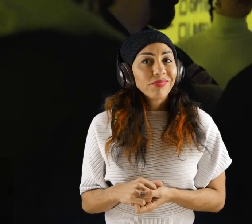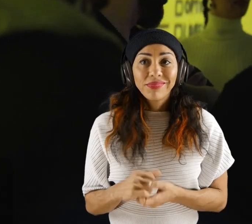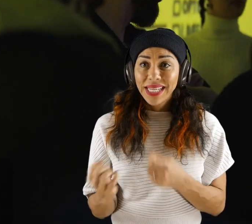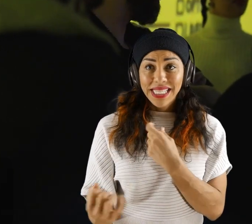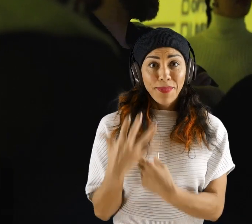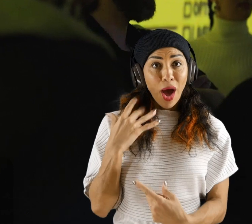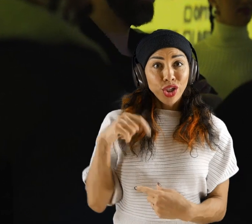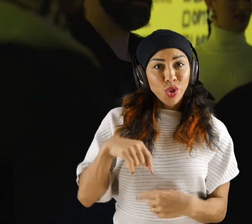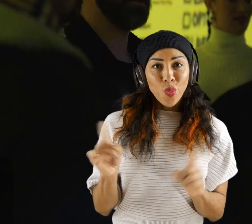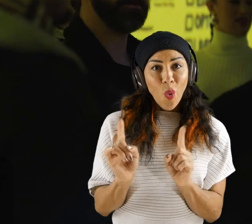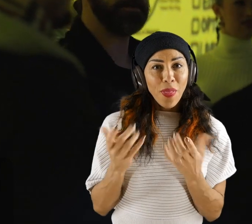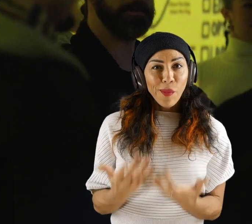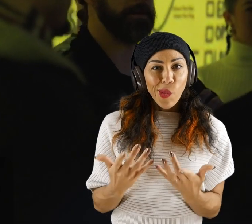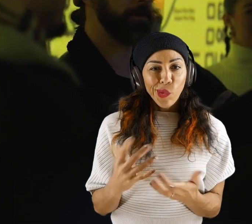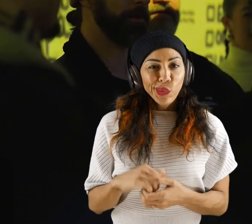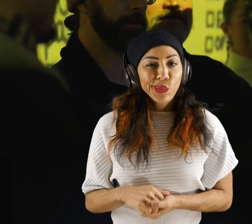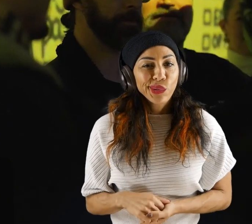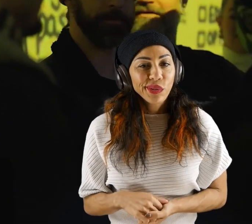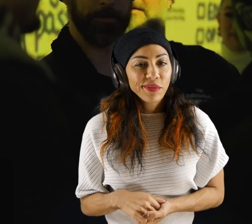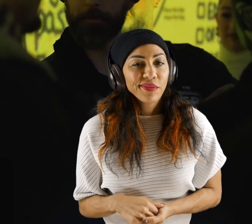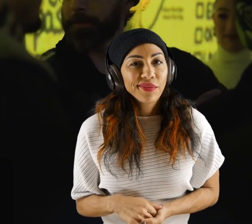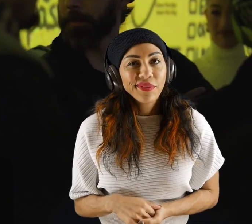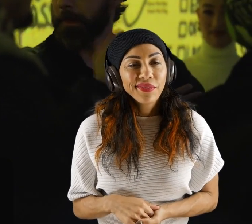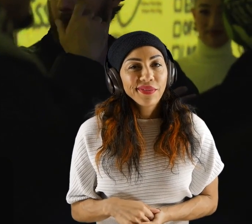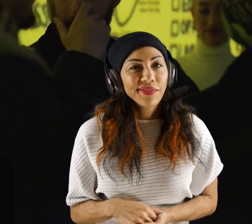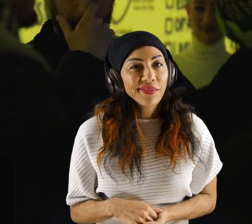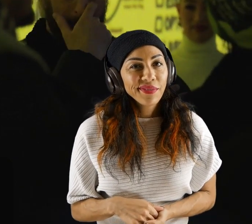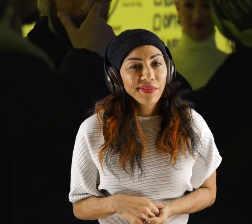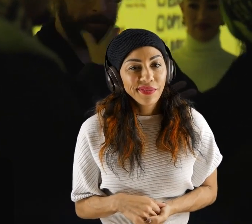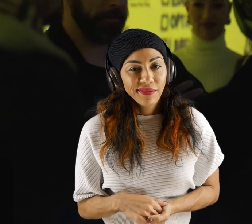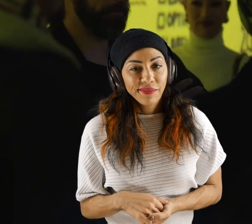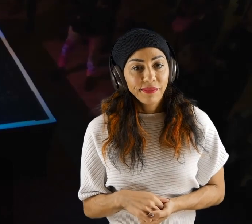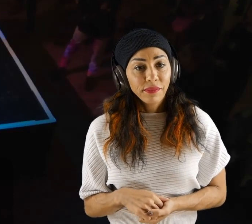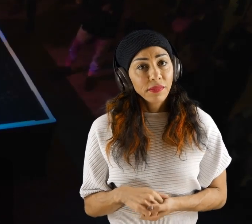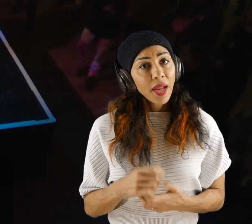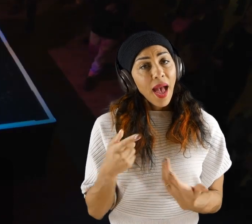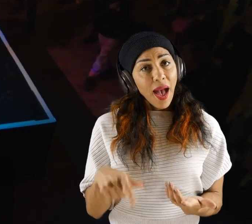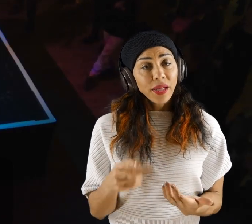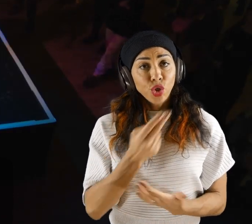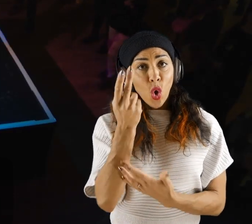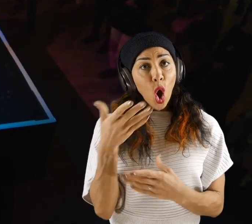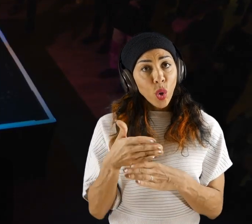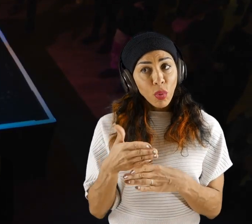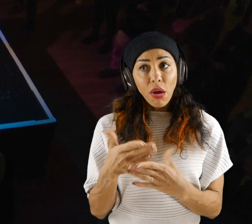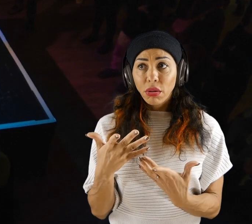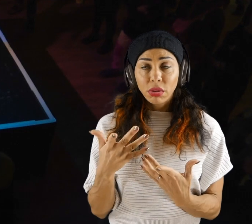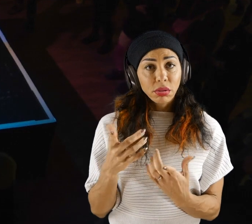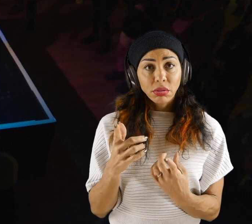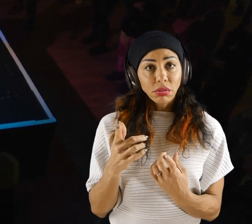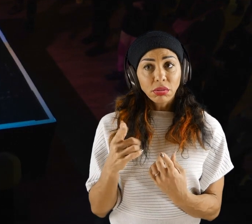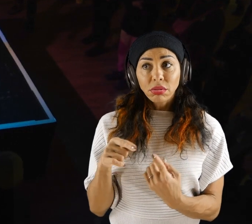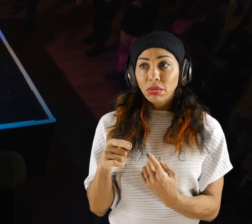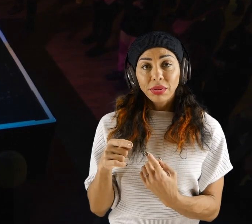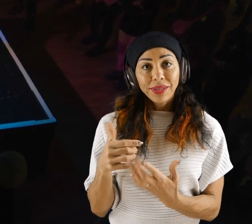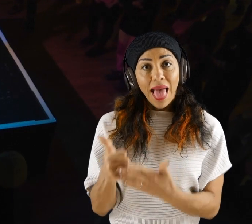that your inspirations helps inform your artwork? Yeah, definitely. My